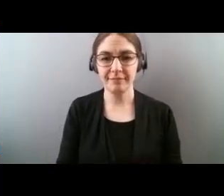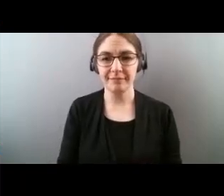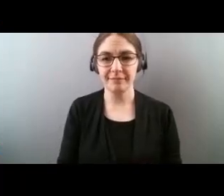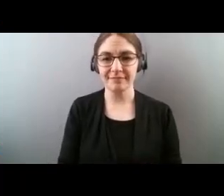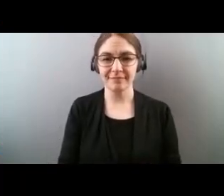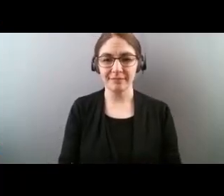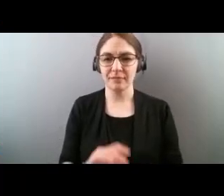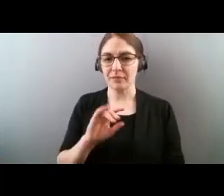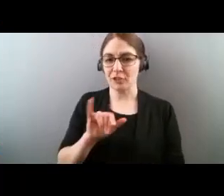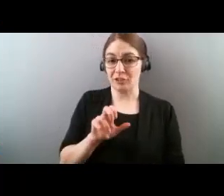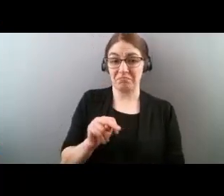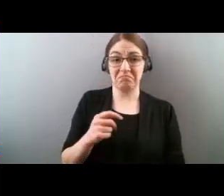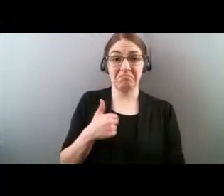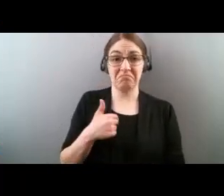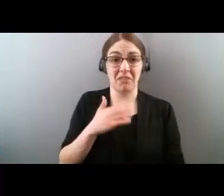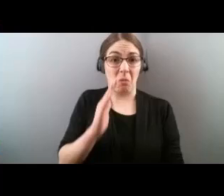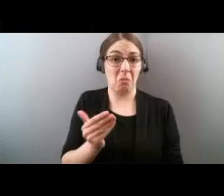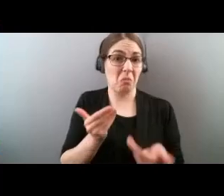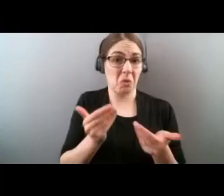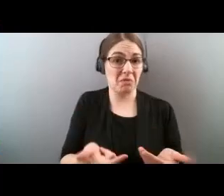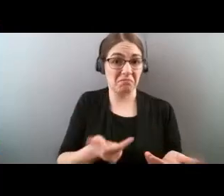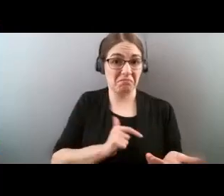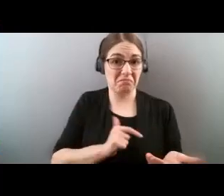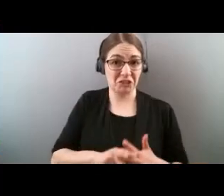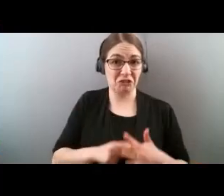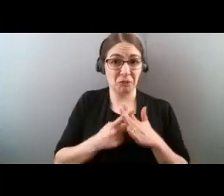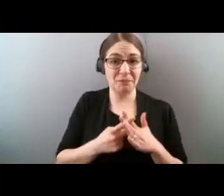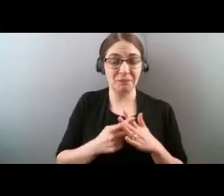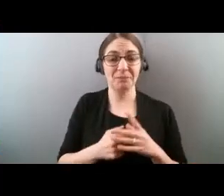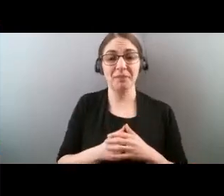Yeah, I'll go ahead and get us started.